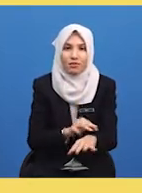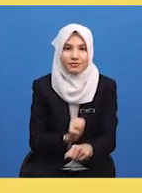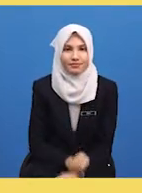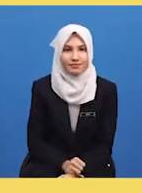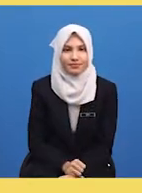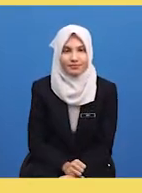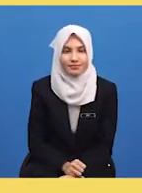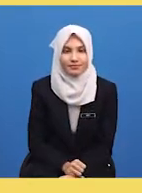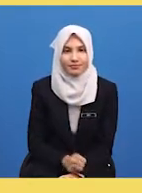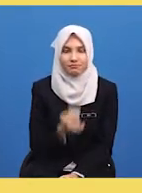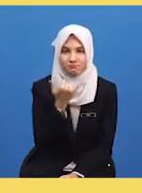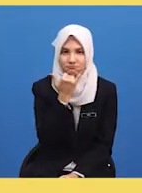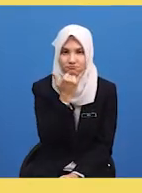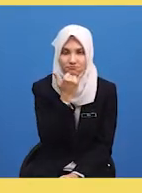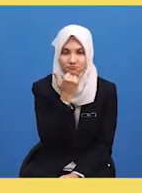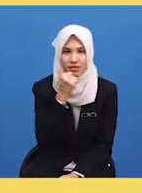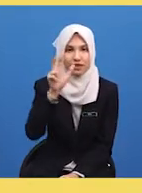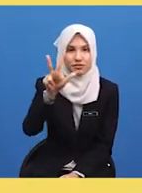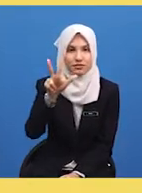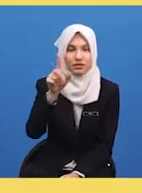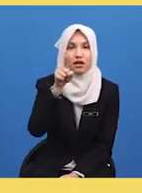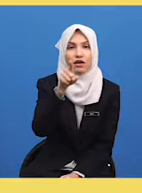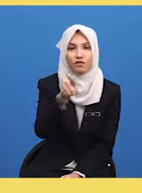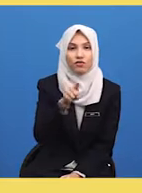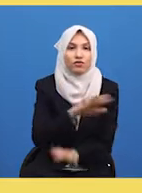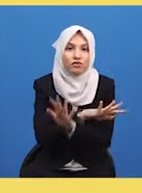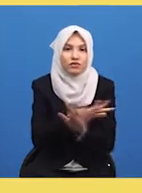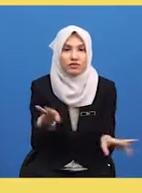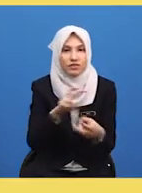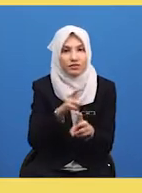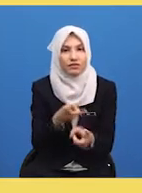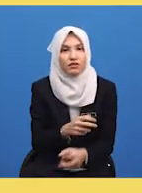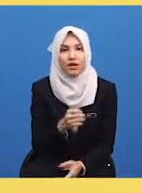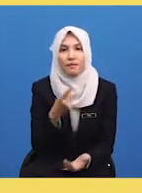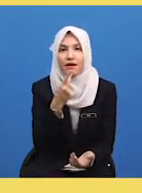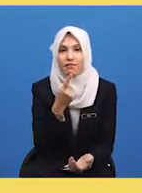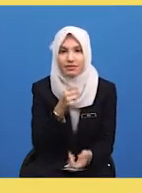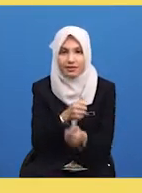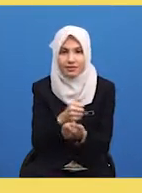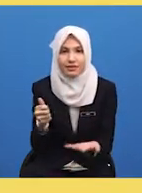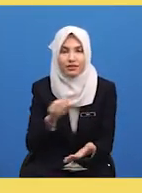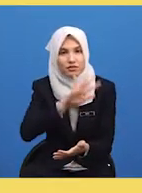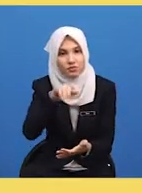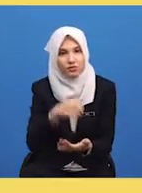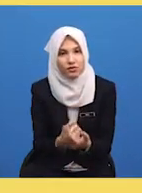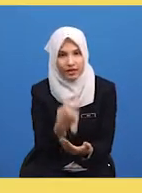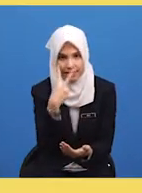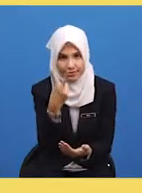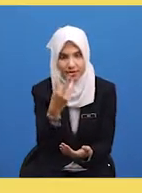False. Three, if you don't change your privacy settings, everyone can see your